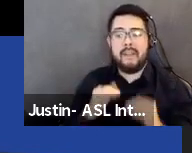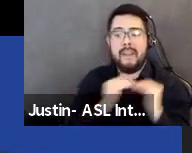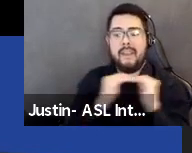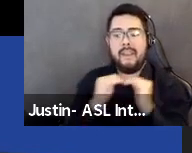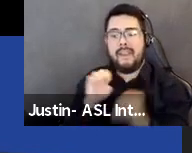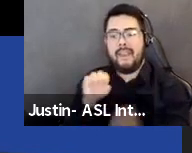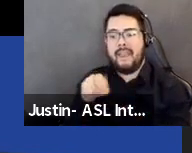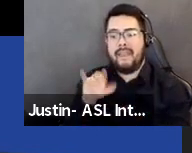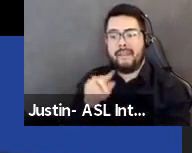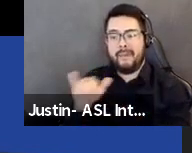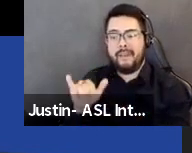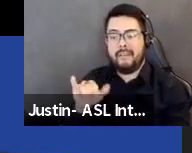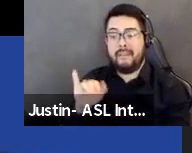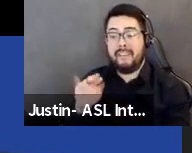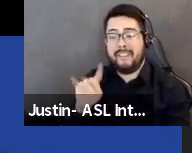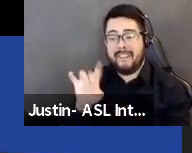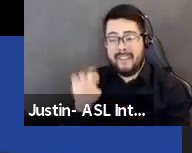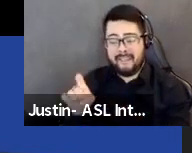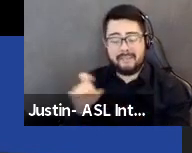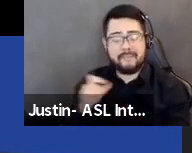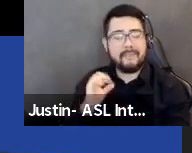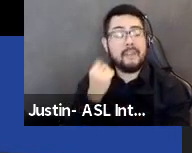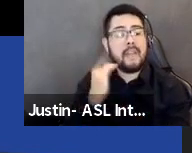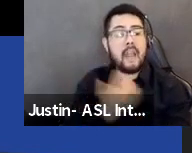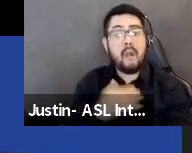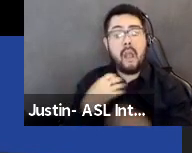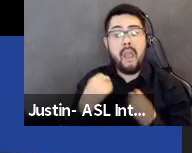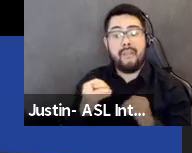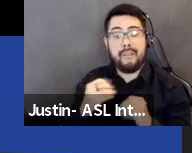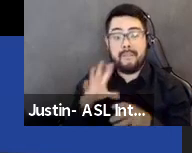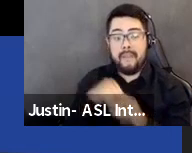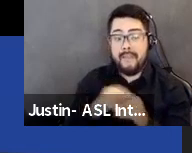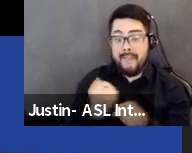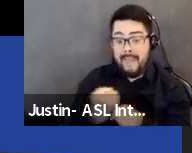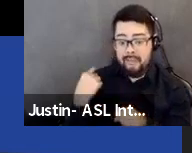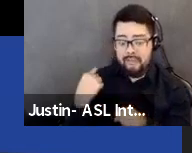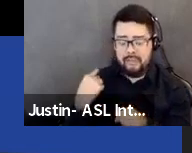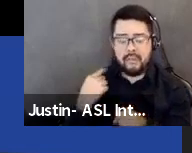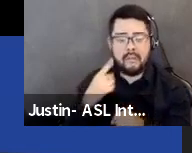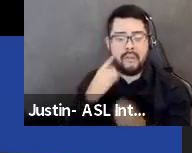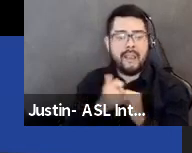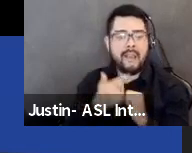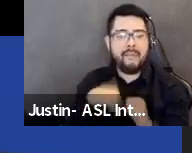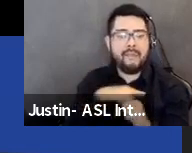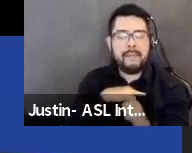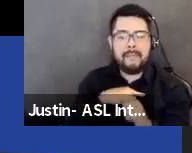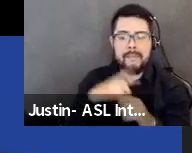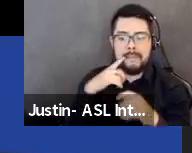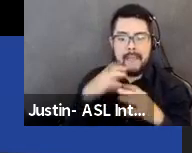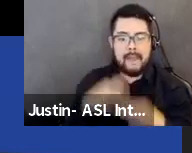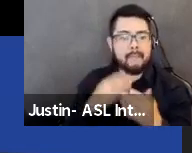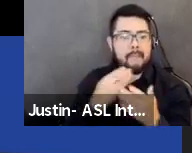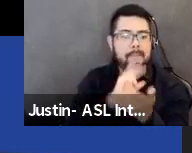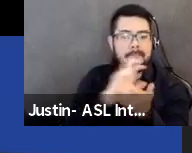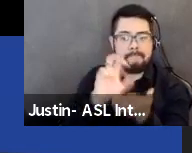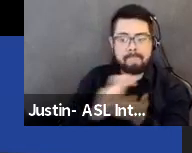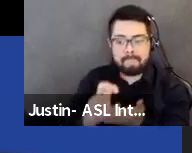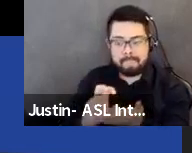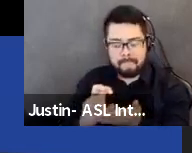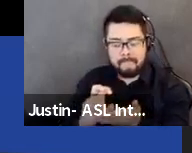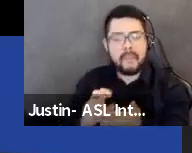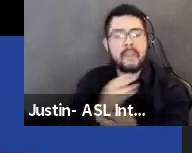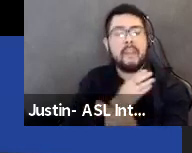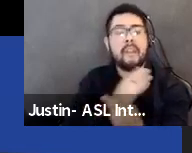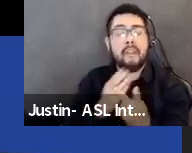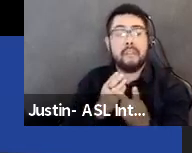and i will say that the office of equity was involved last year in helping to determine how do we spend the money how do we use it effectively